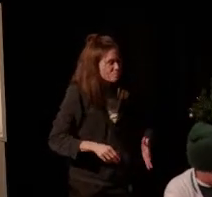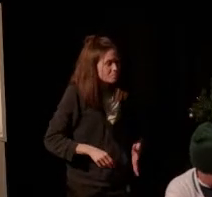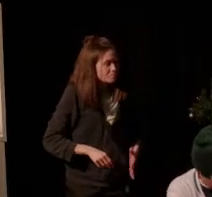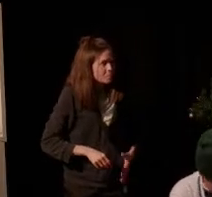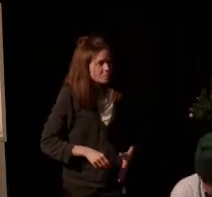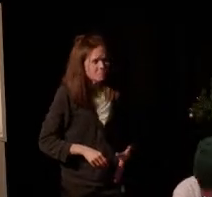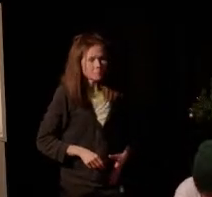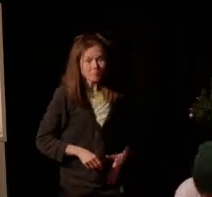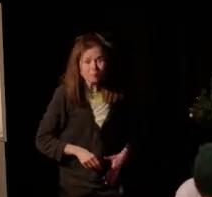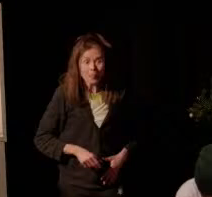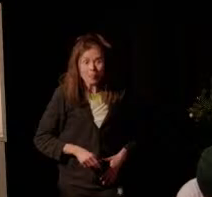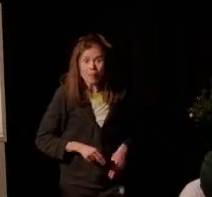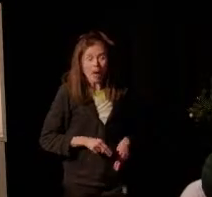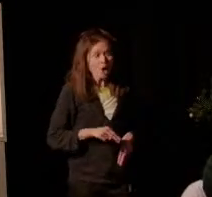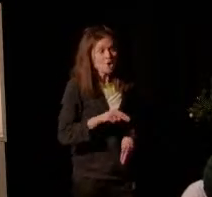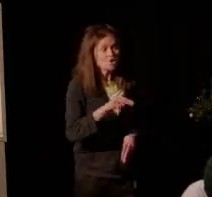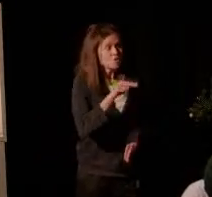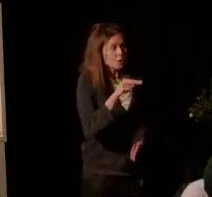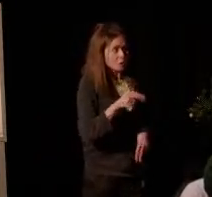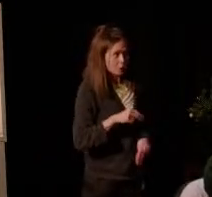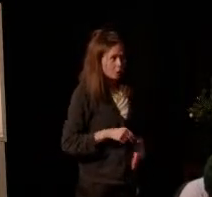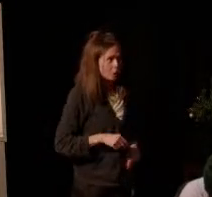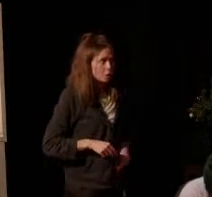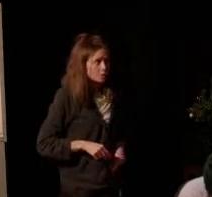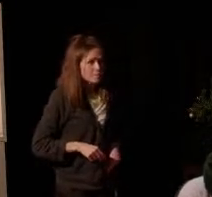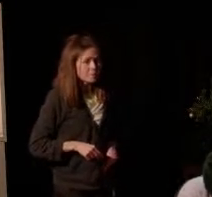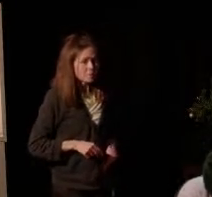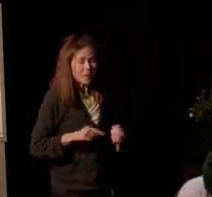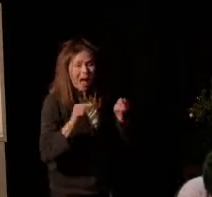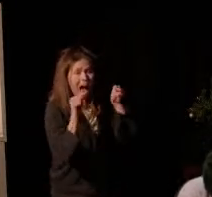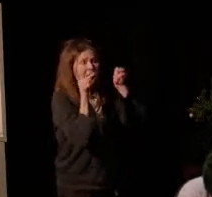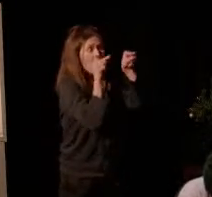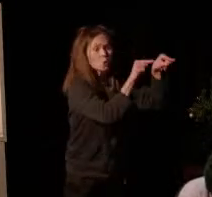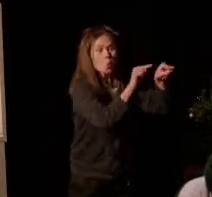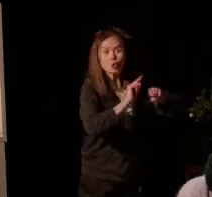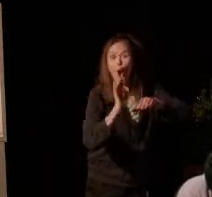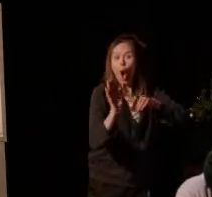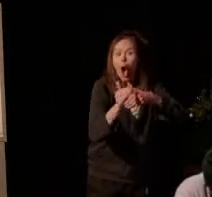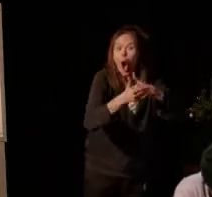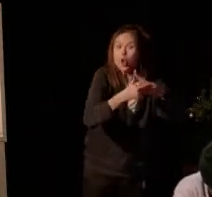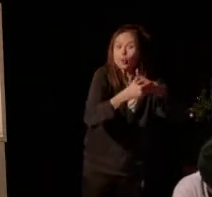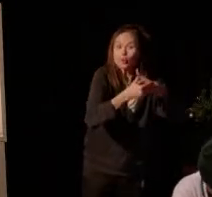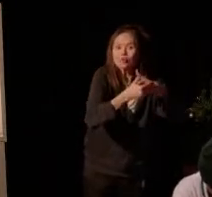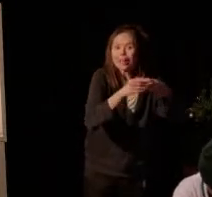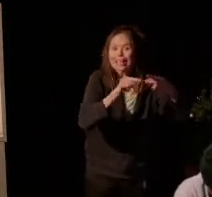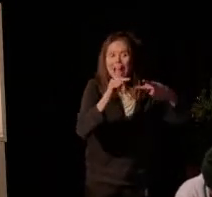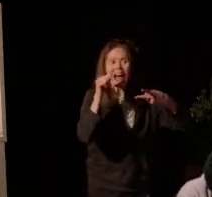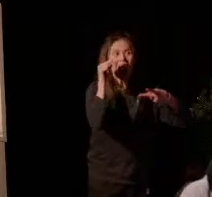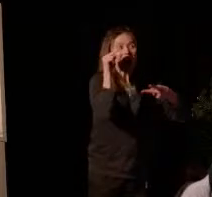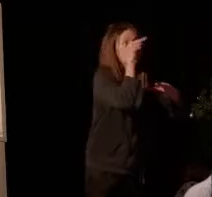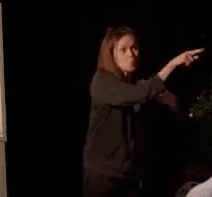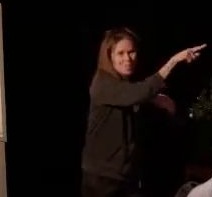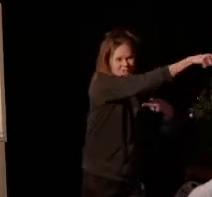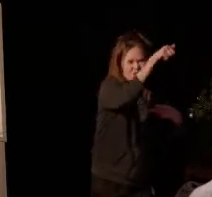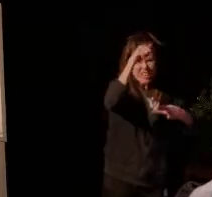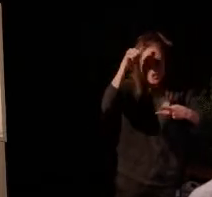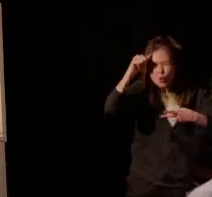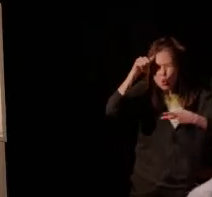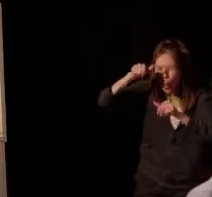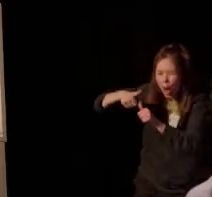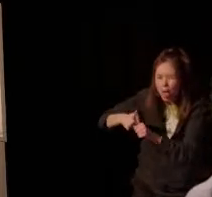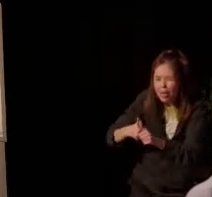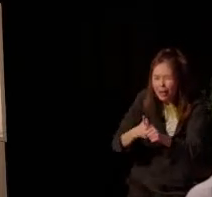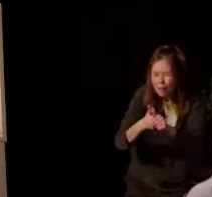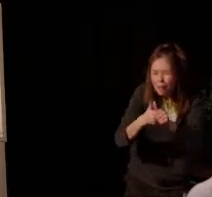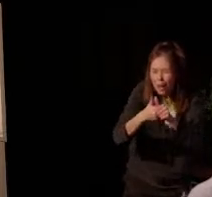For adultery! And for conspiring with Camillo. The plan having been in part